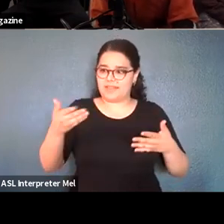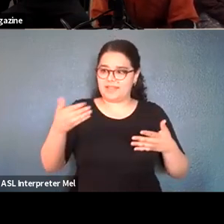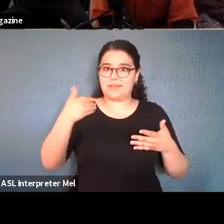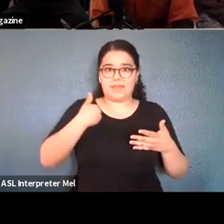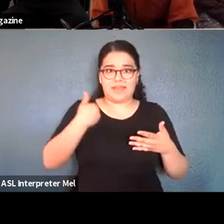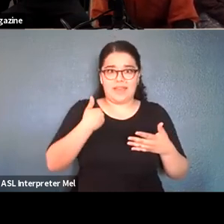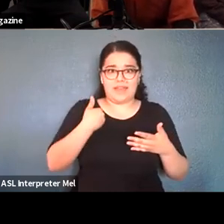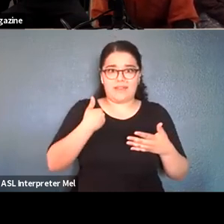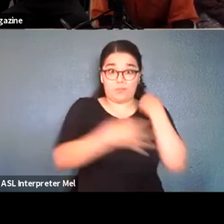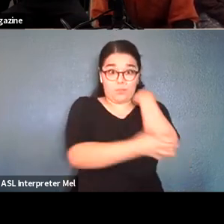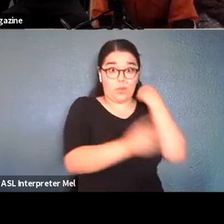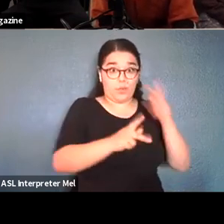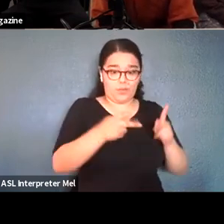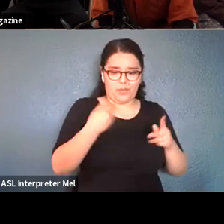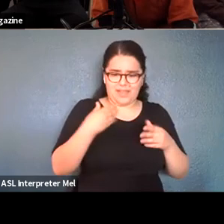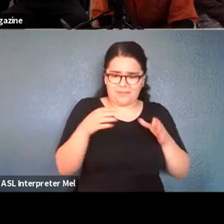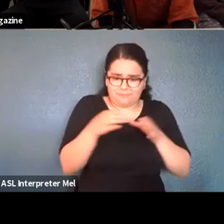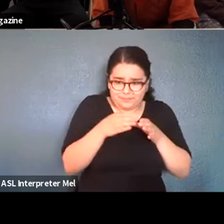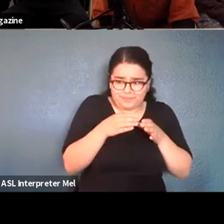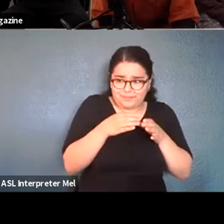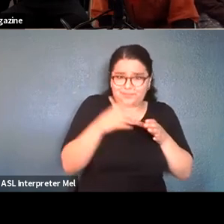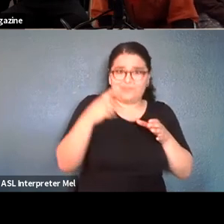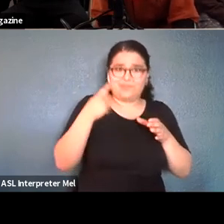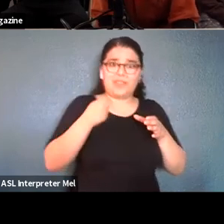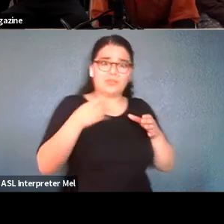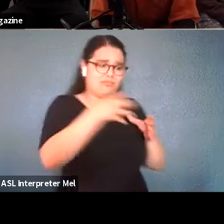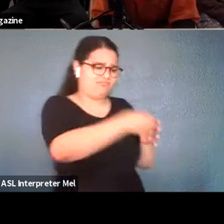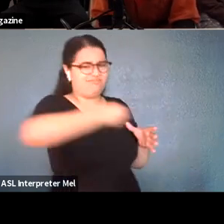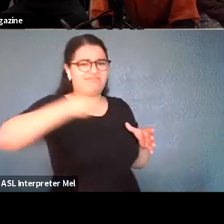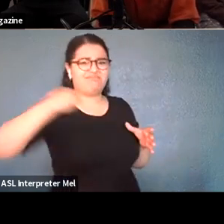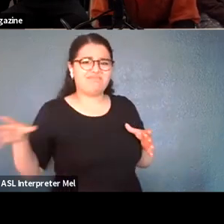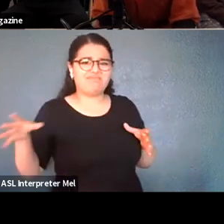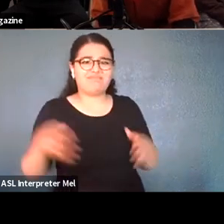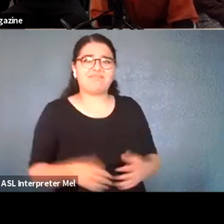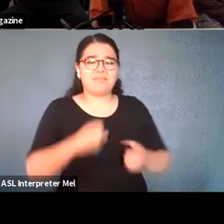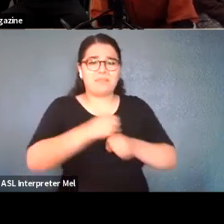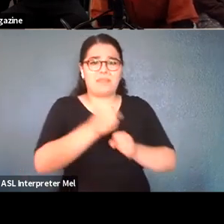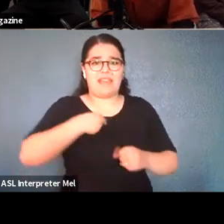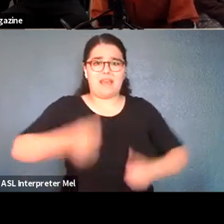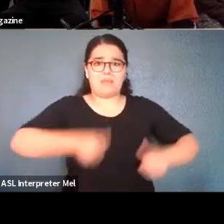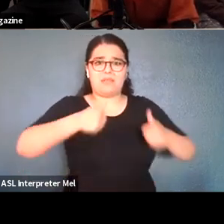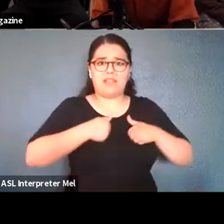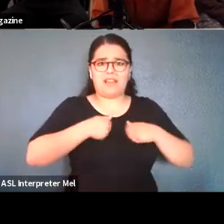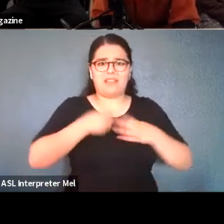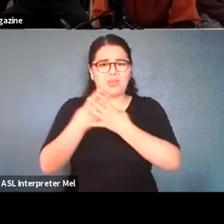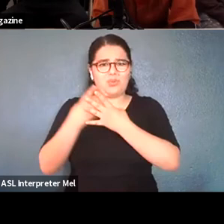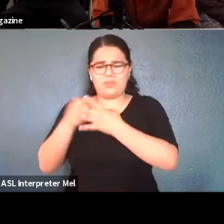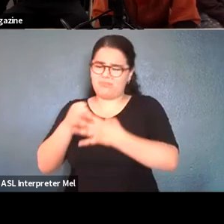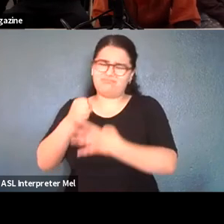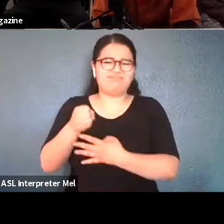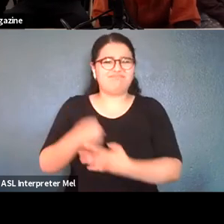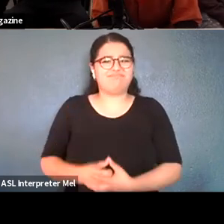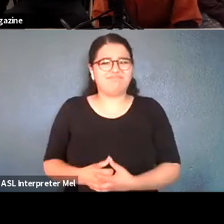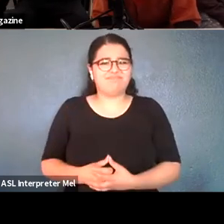us poor people and criminalize our bodies, our lives, and this so-called public. So